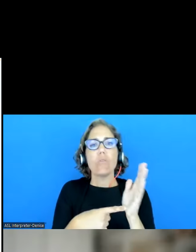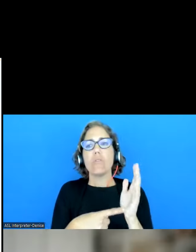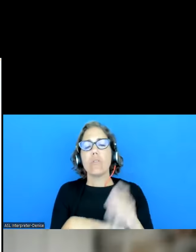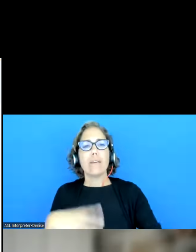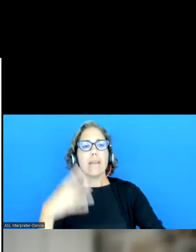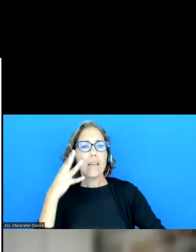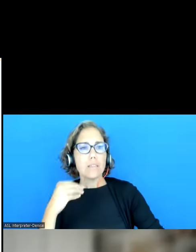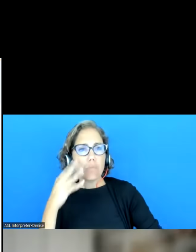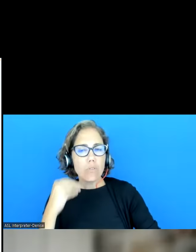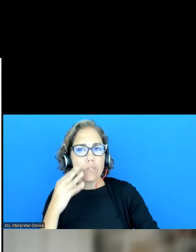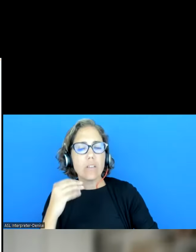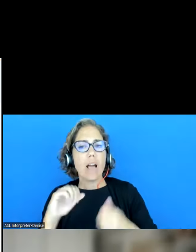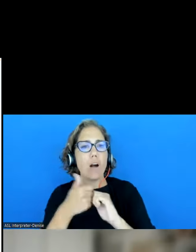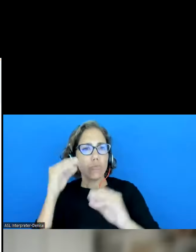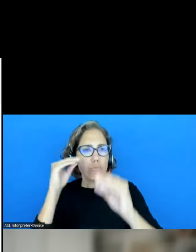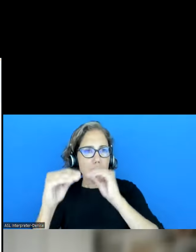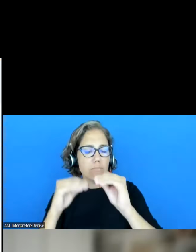your website,